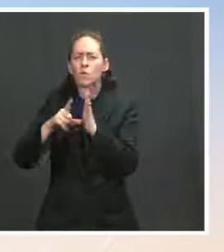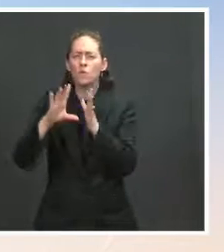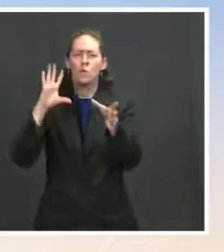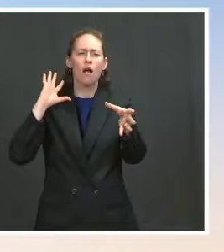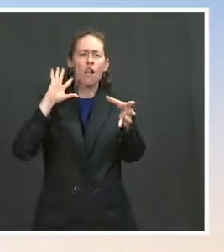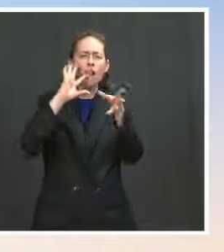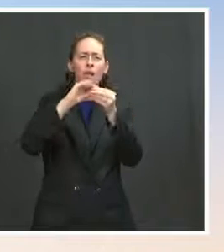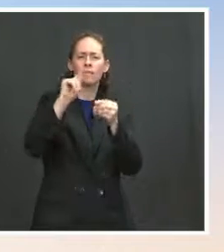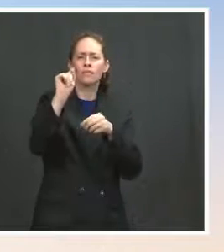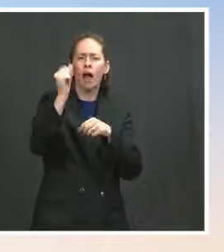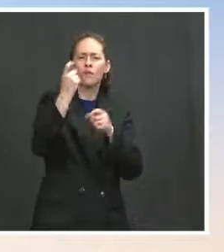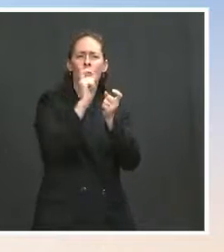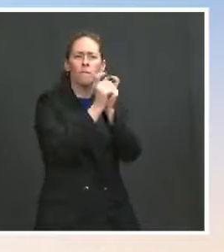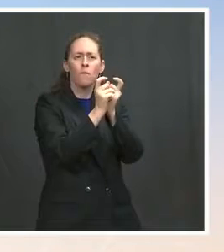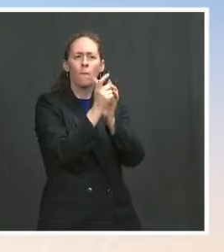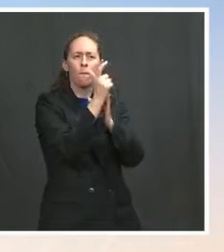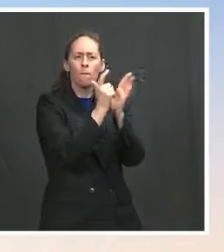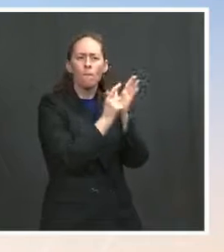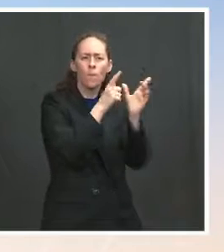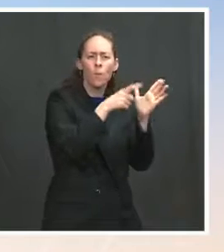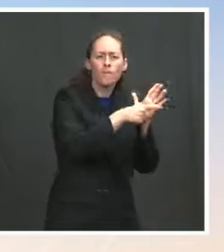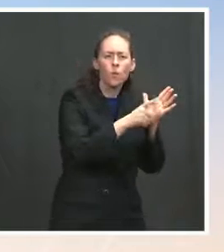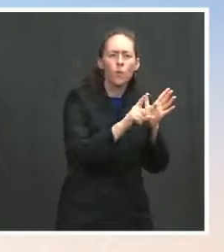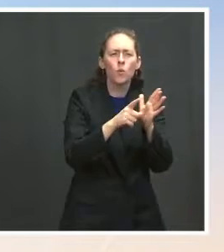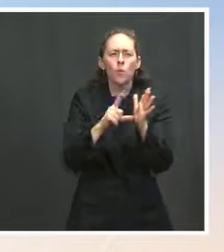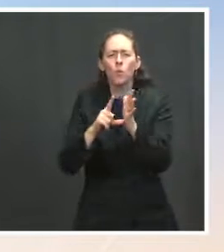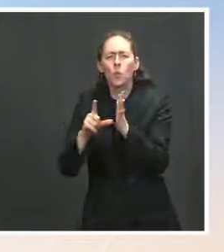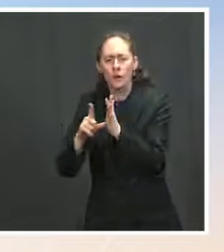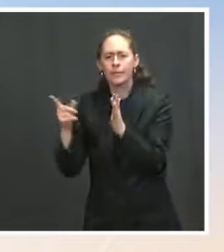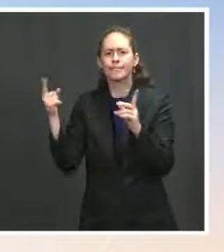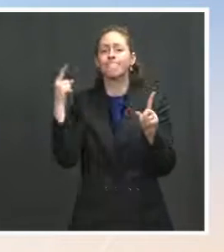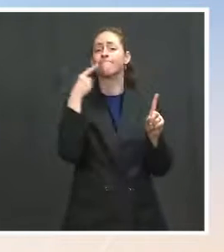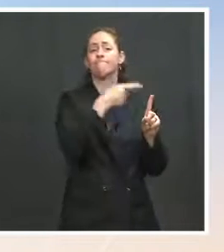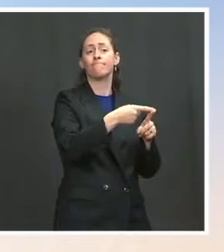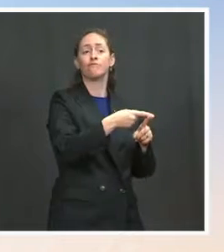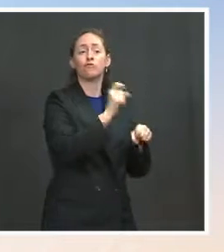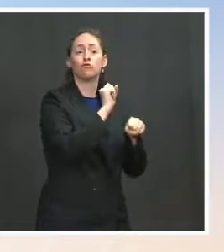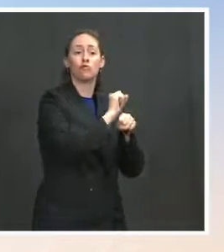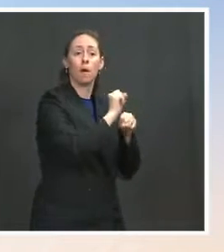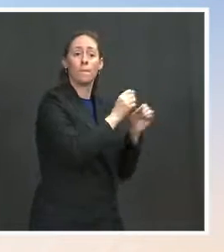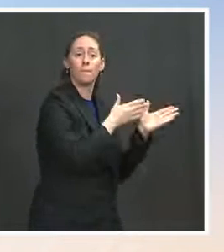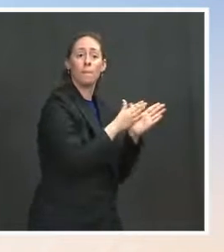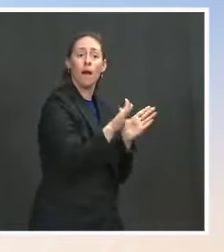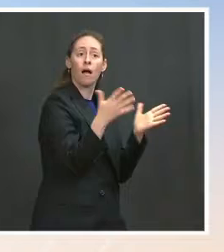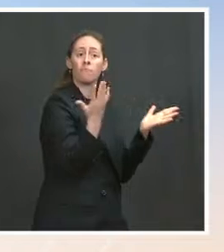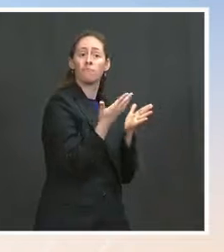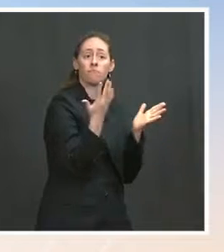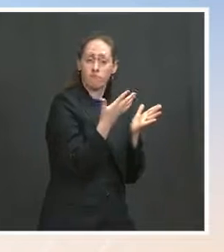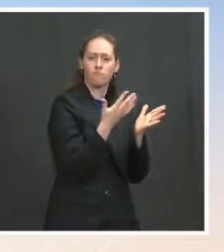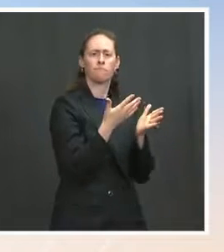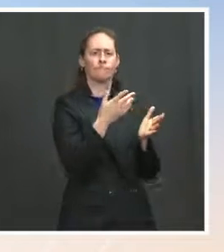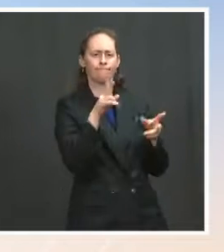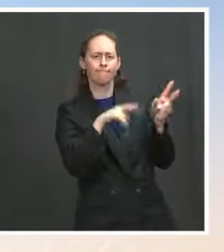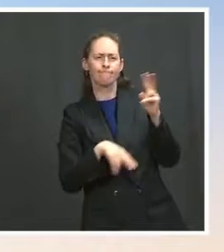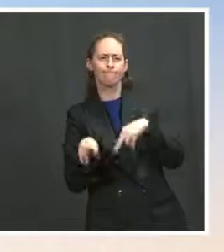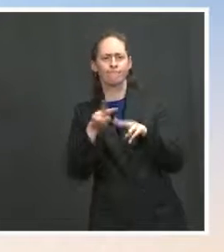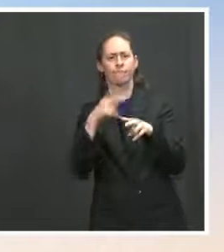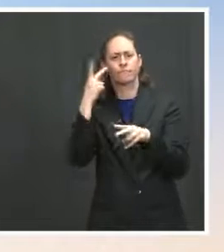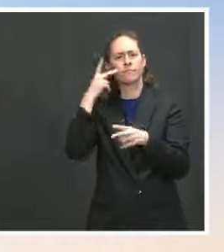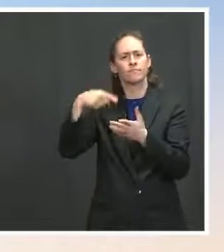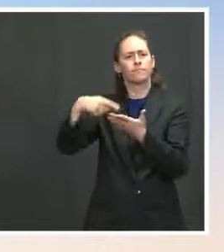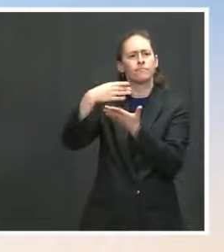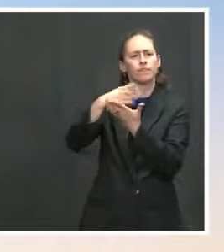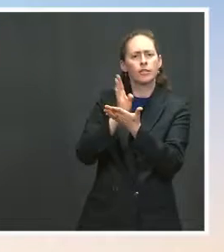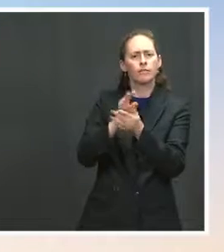campaign. It was in the American Jobs Plan as a pay-for, and also is reflected in our budget that we just put out last Friday. And he looked to